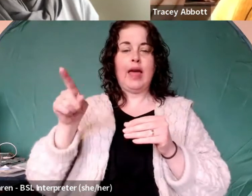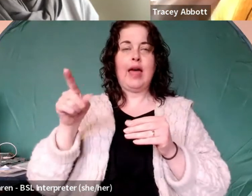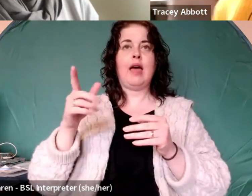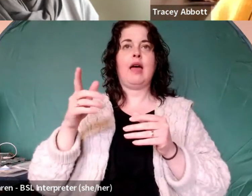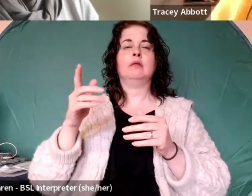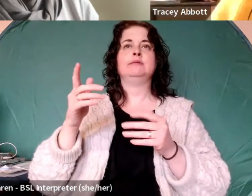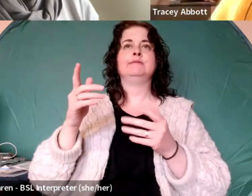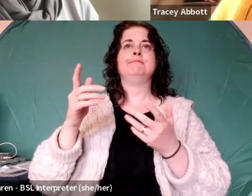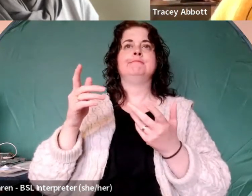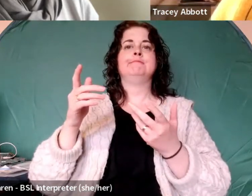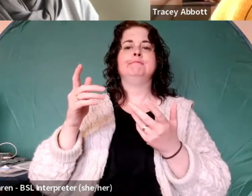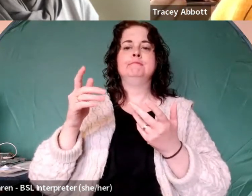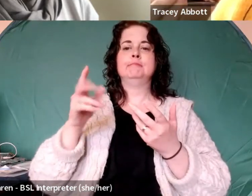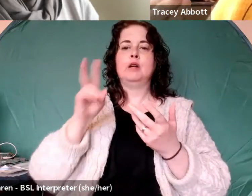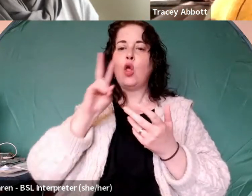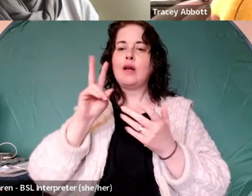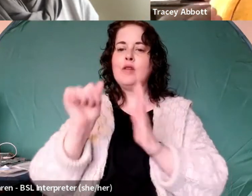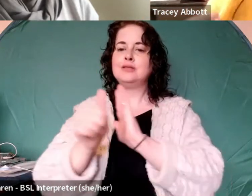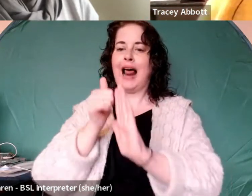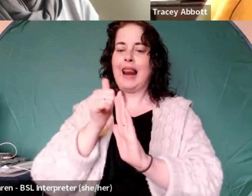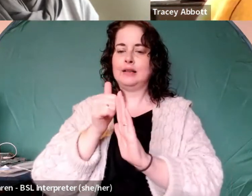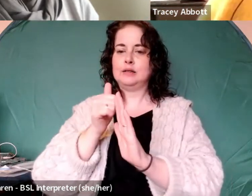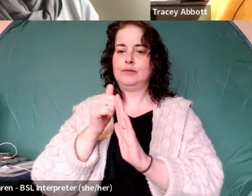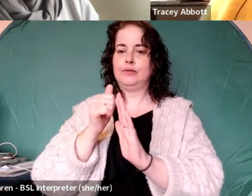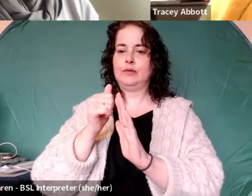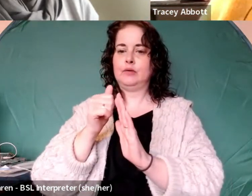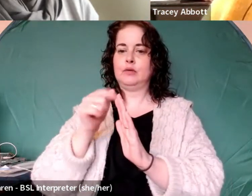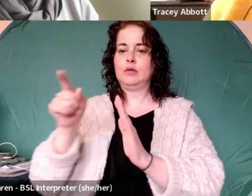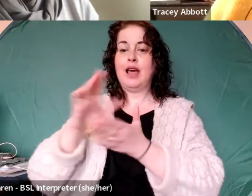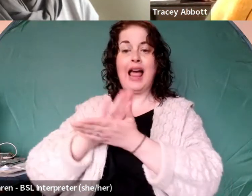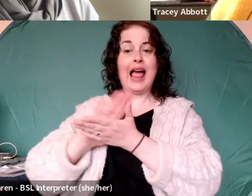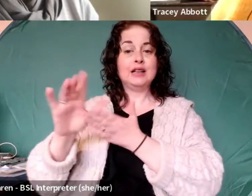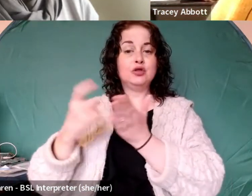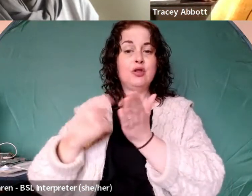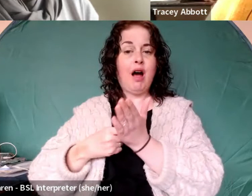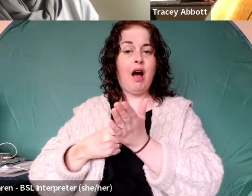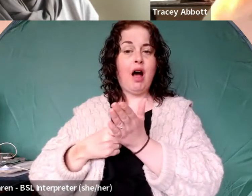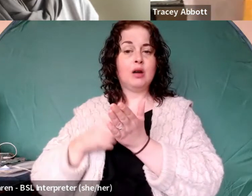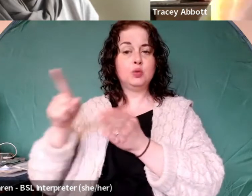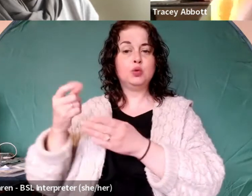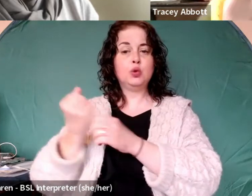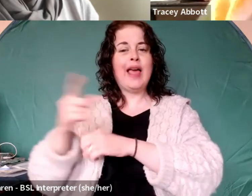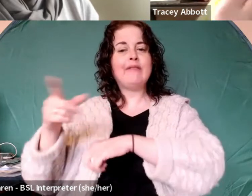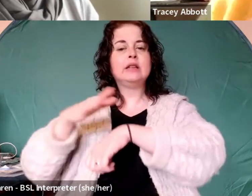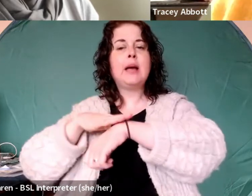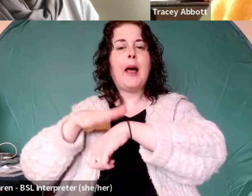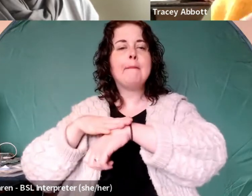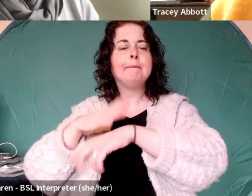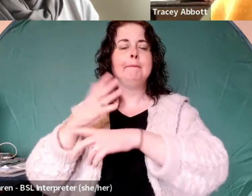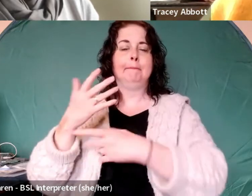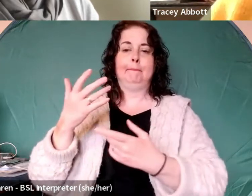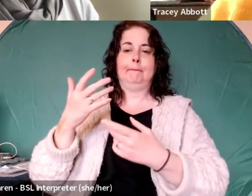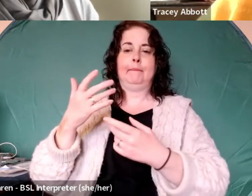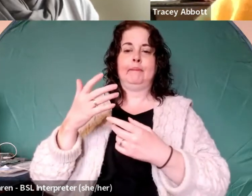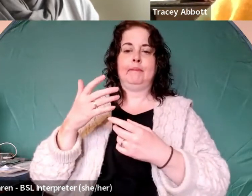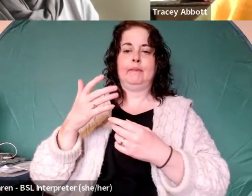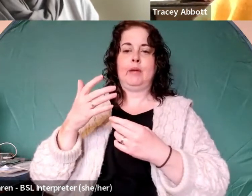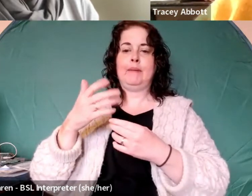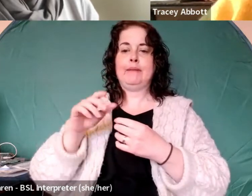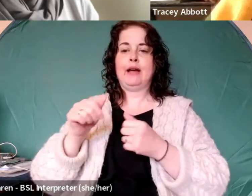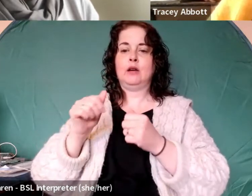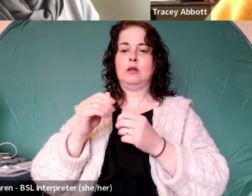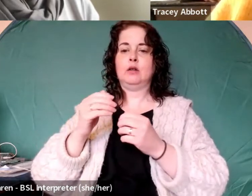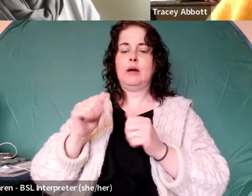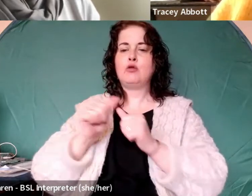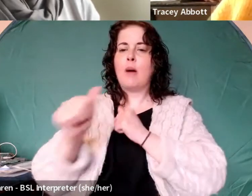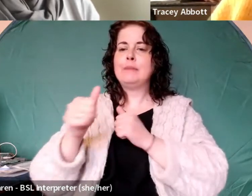that are looking at the talent that's coming through. Is it HR? Do HR have the time? Is there a role that's in between that companies are missing,